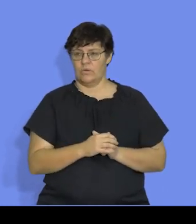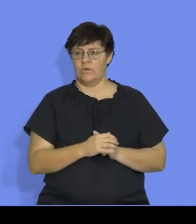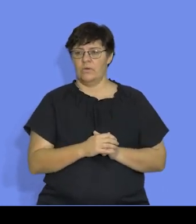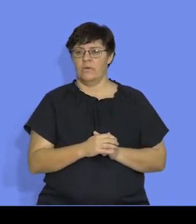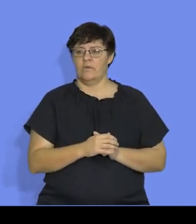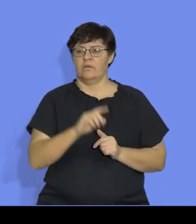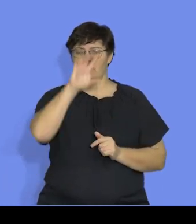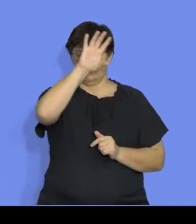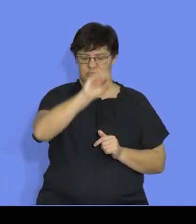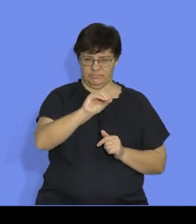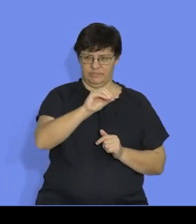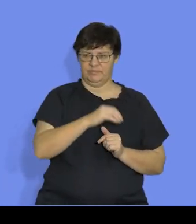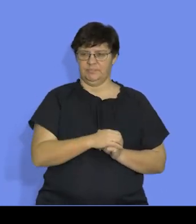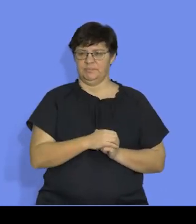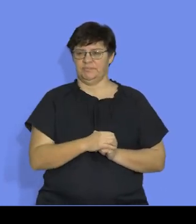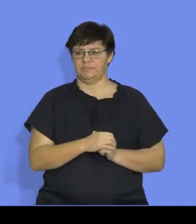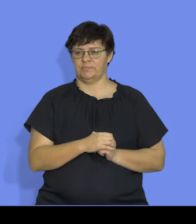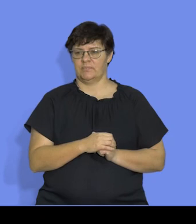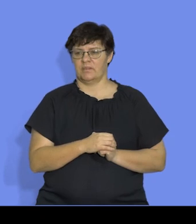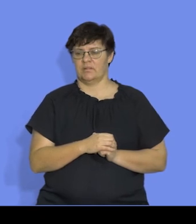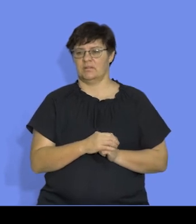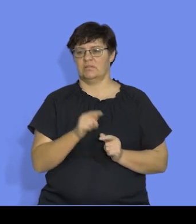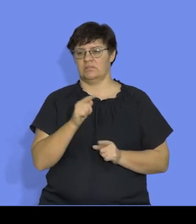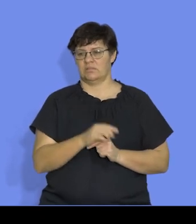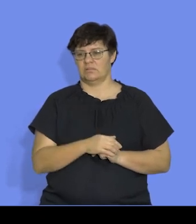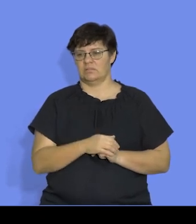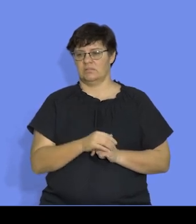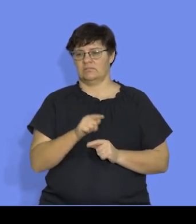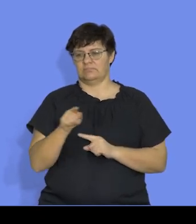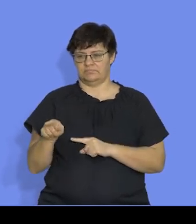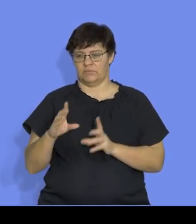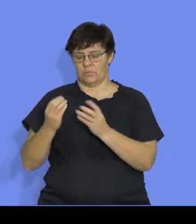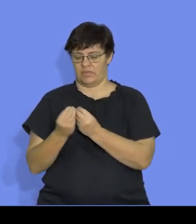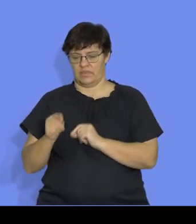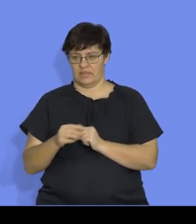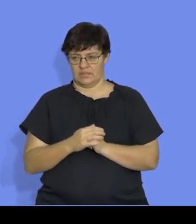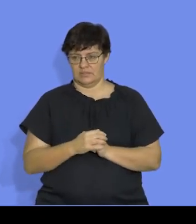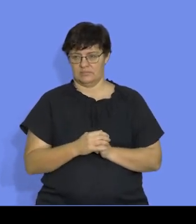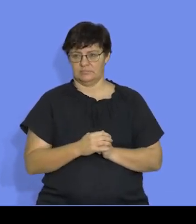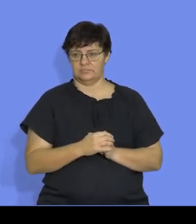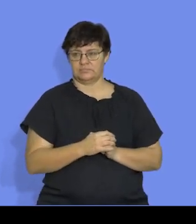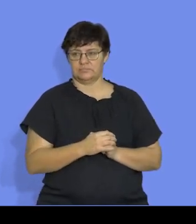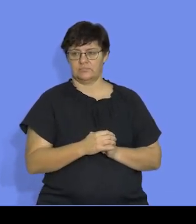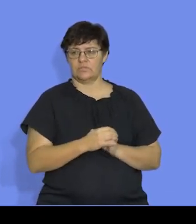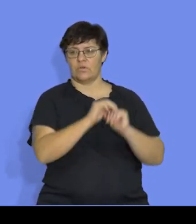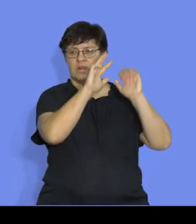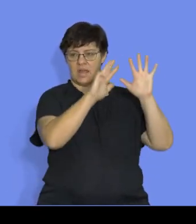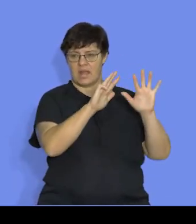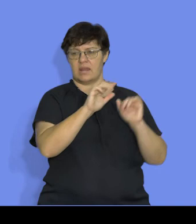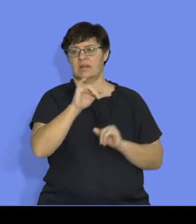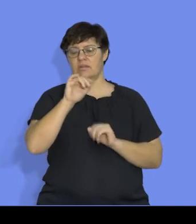9 goes with 12 is equal to y, and x is equal to 1 goes with negative 4 is equal to